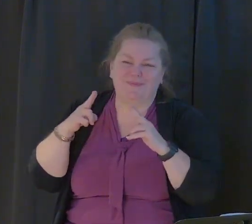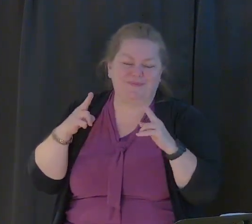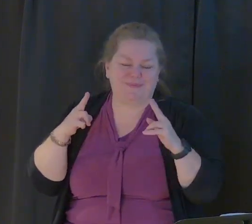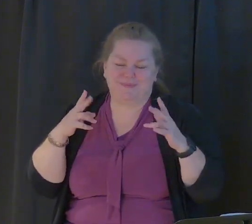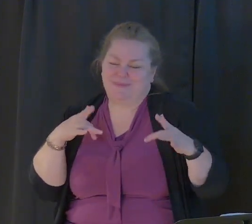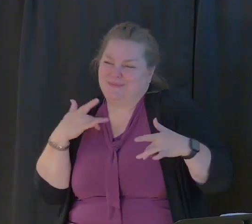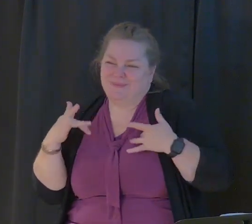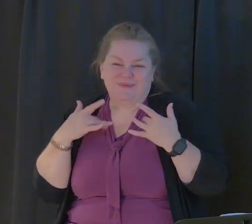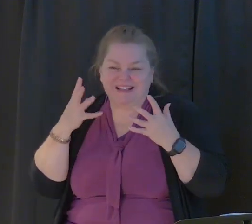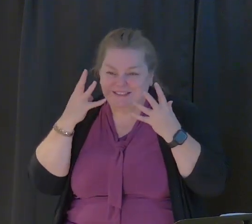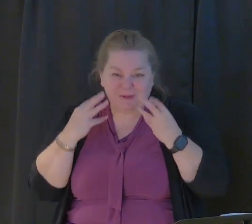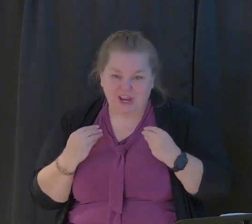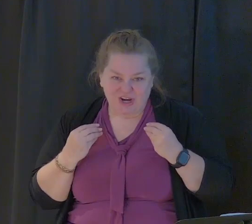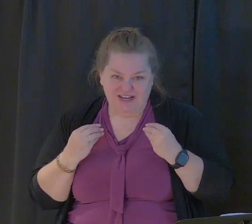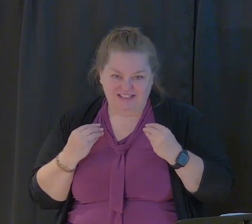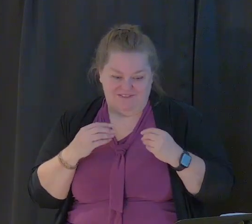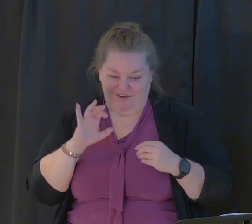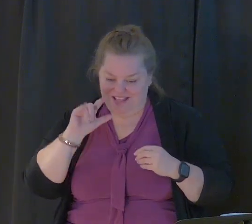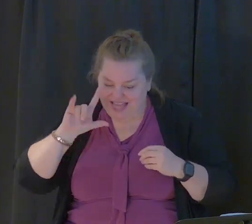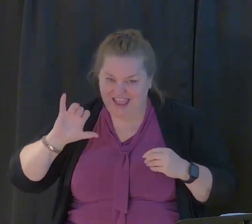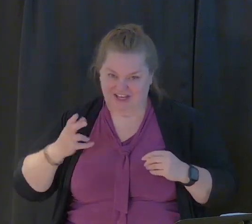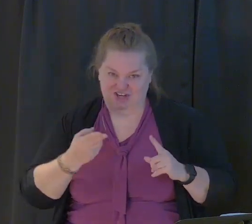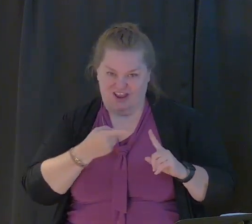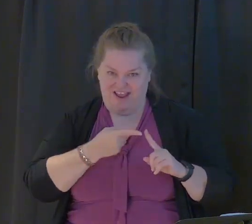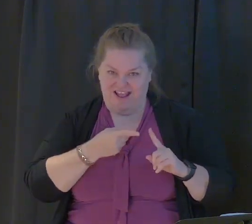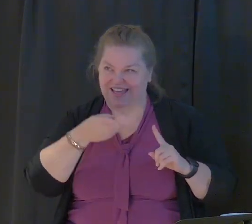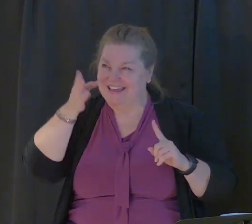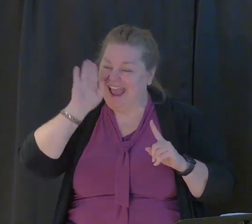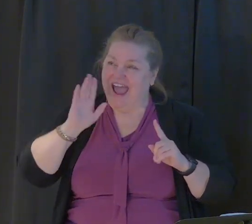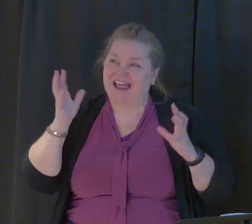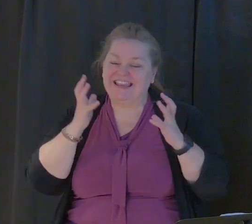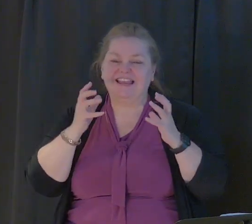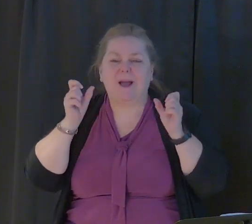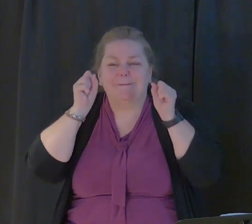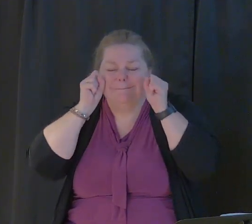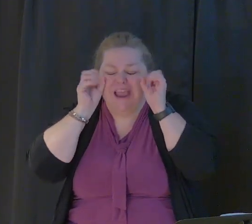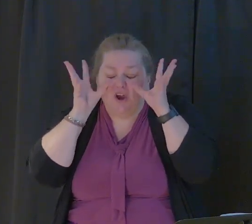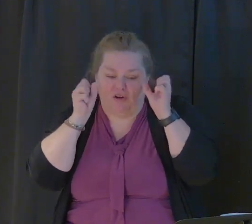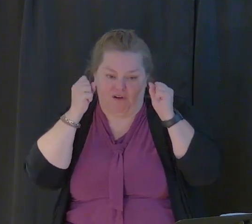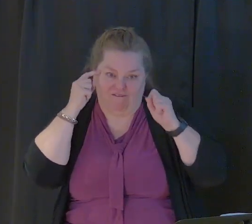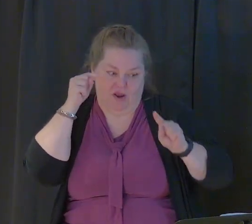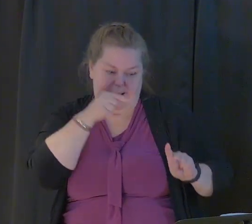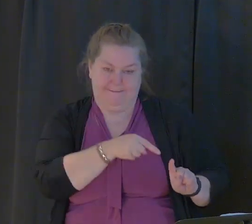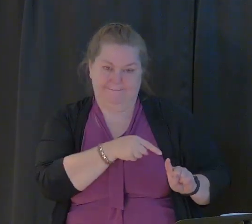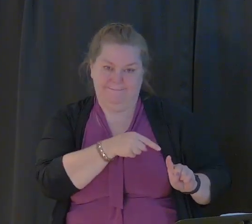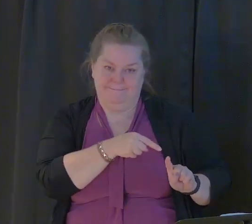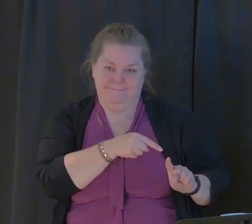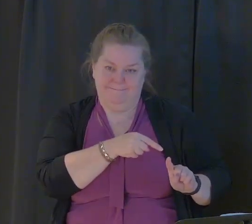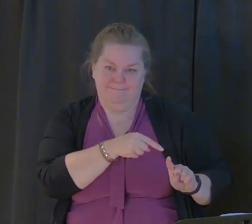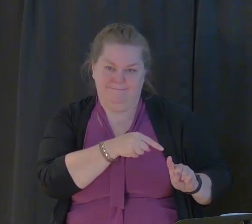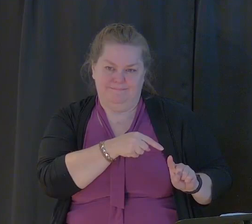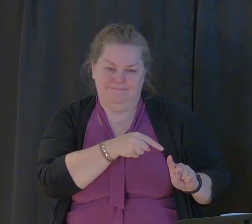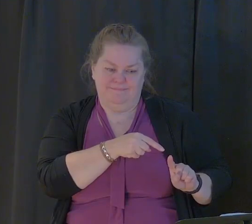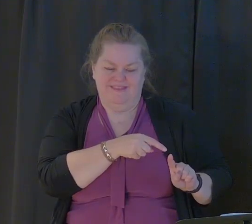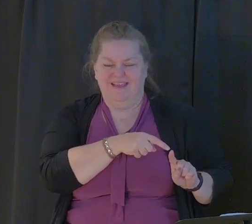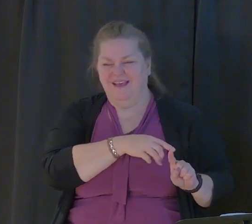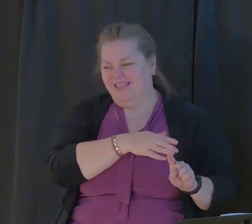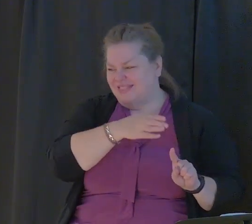imaginations that we can see in our lives, that God doing something miraculous for us, to the depths of, why God